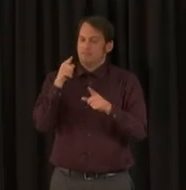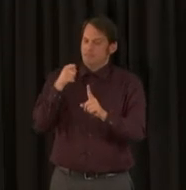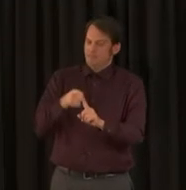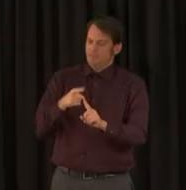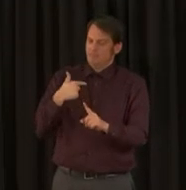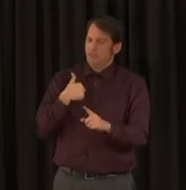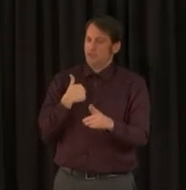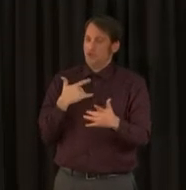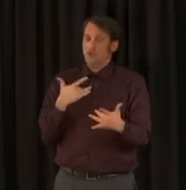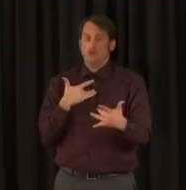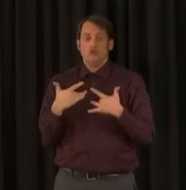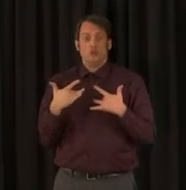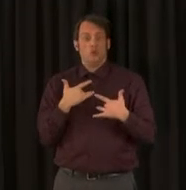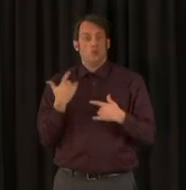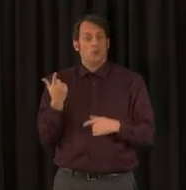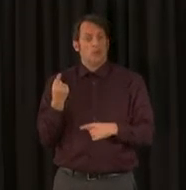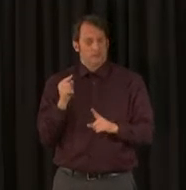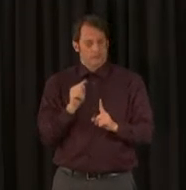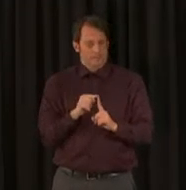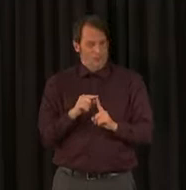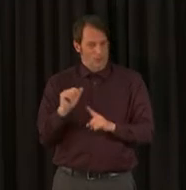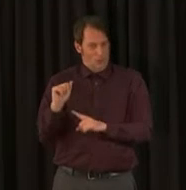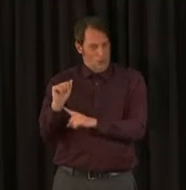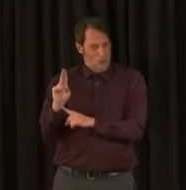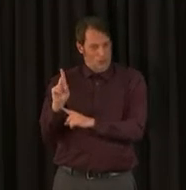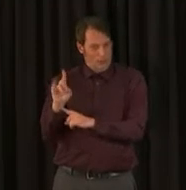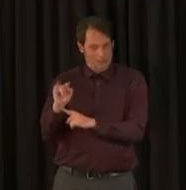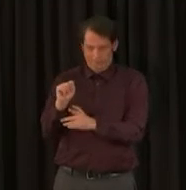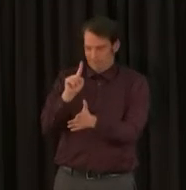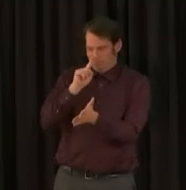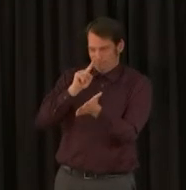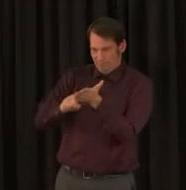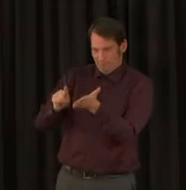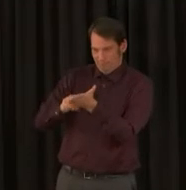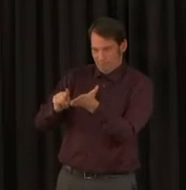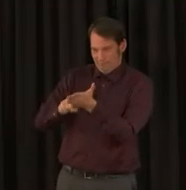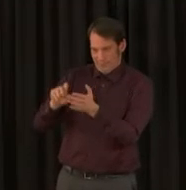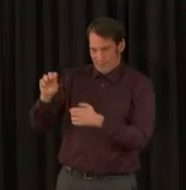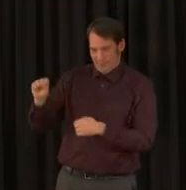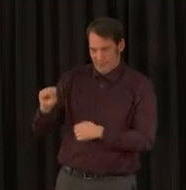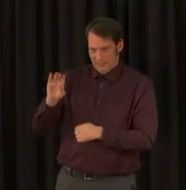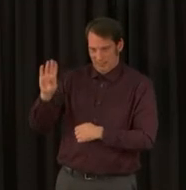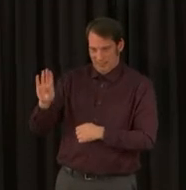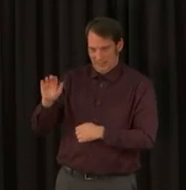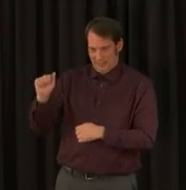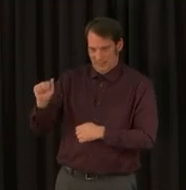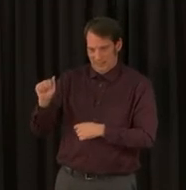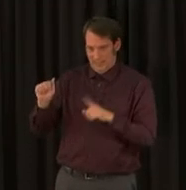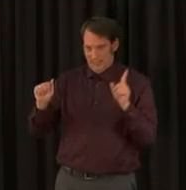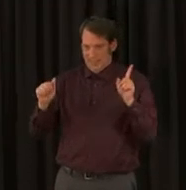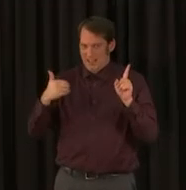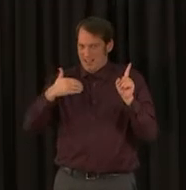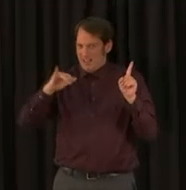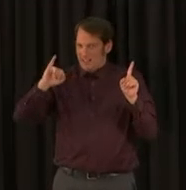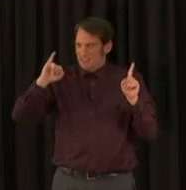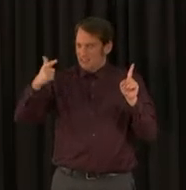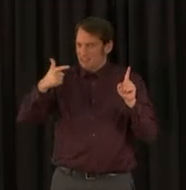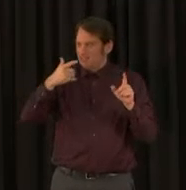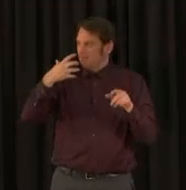audits from the SBA, and in particular, maybe even from the Inspector General. And we're pretty good about keeping,